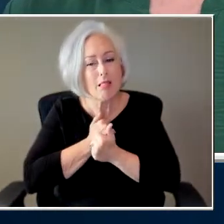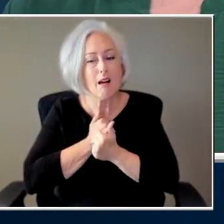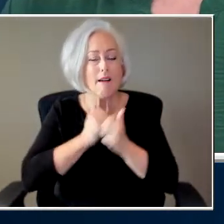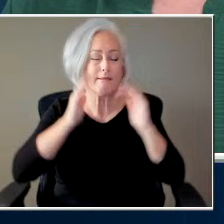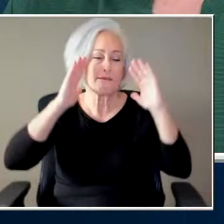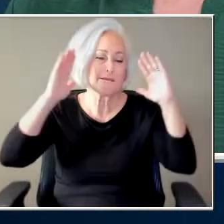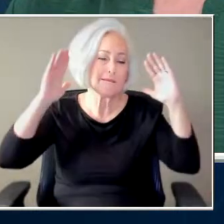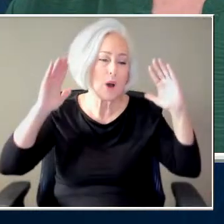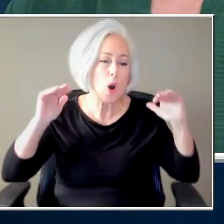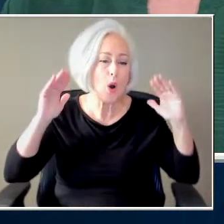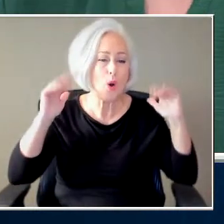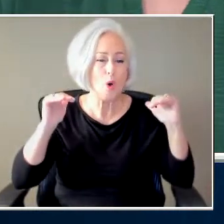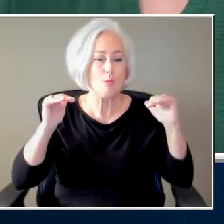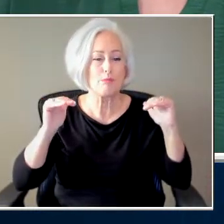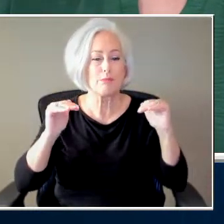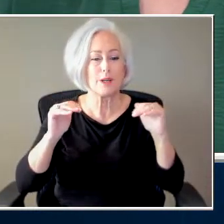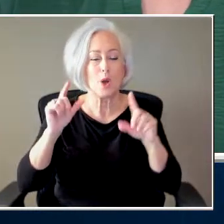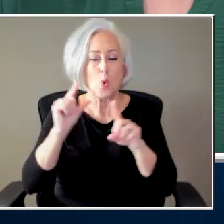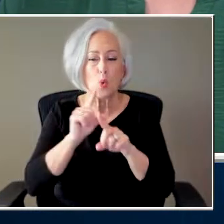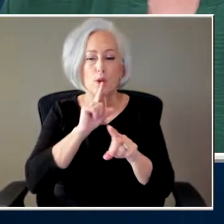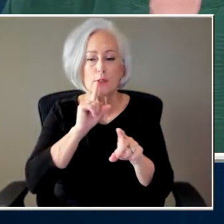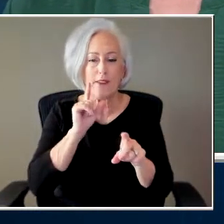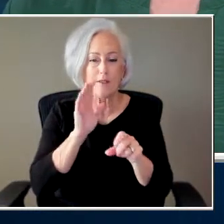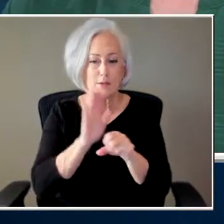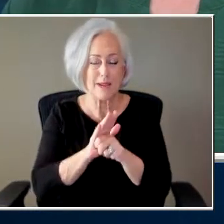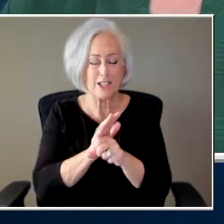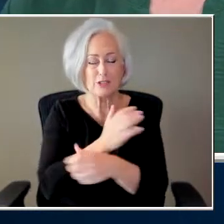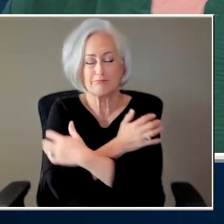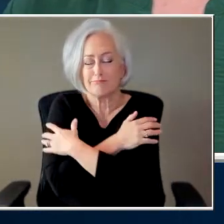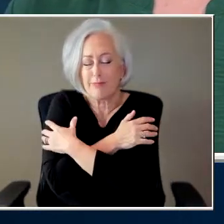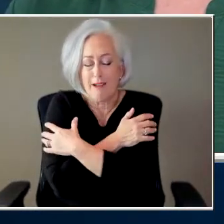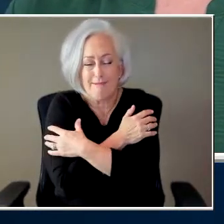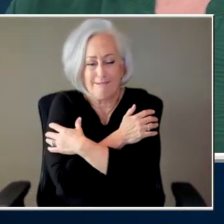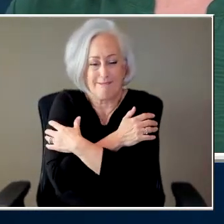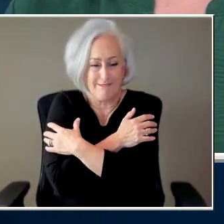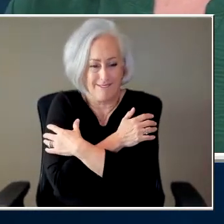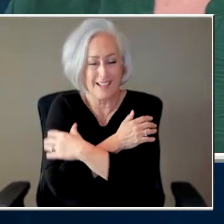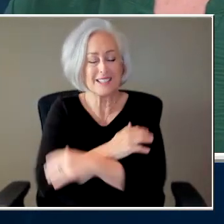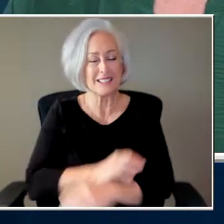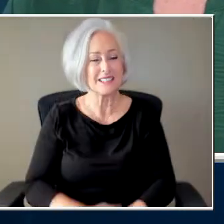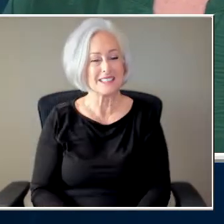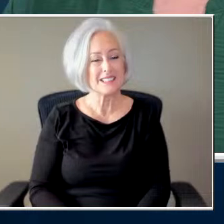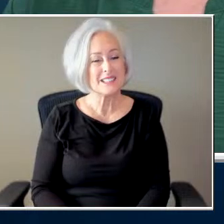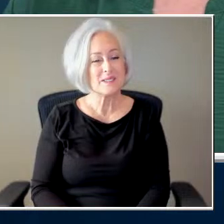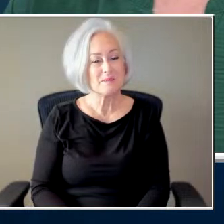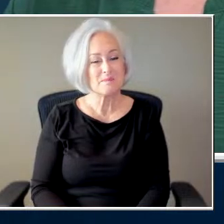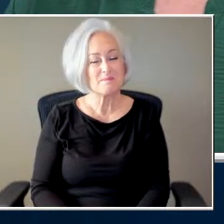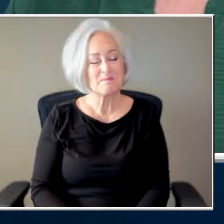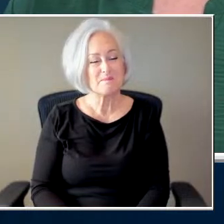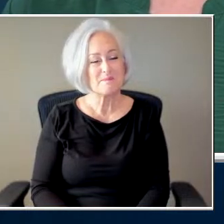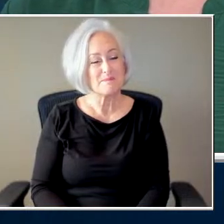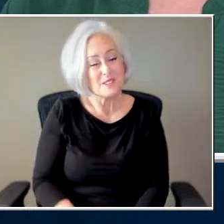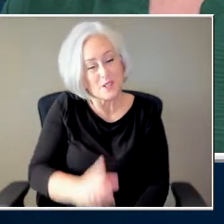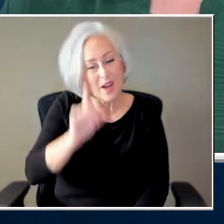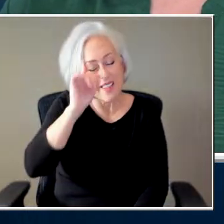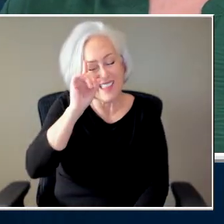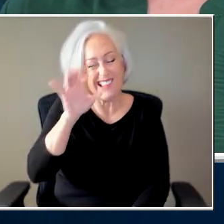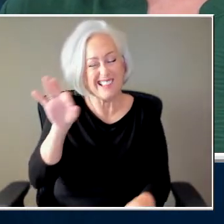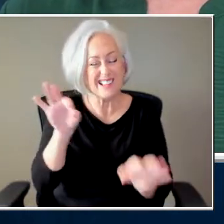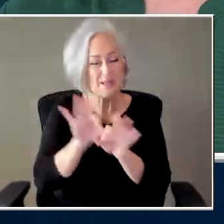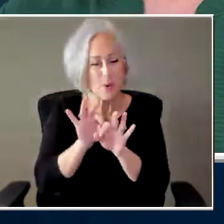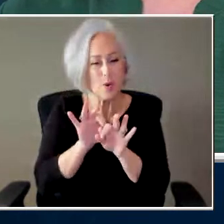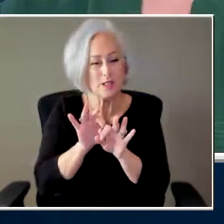words of affirmation, even a hug, goes so far. So I think that's, even though they can't,